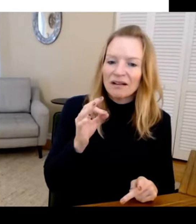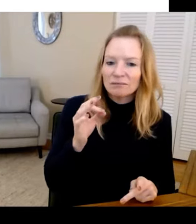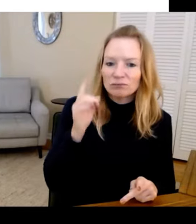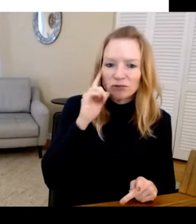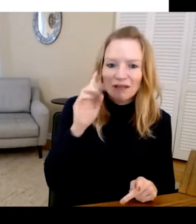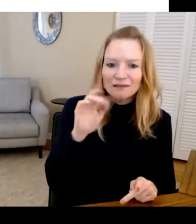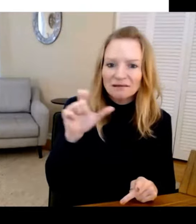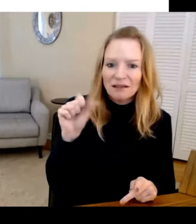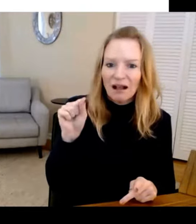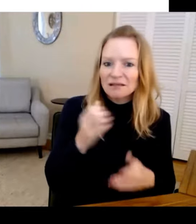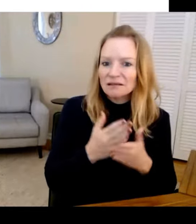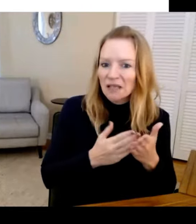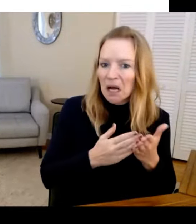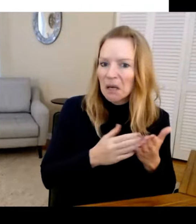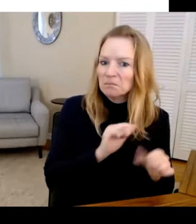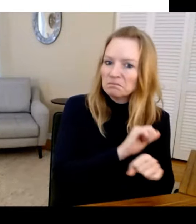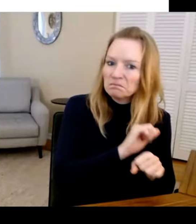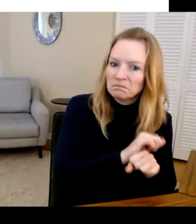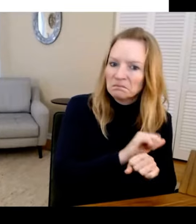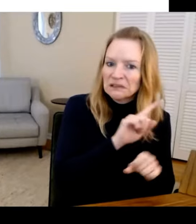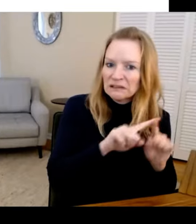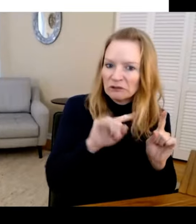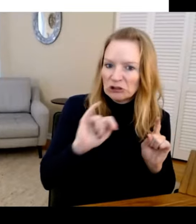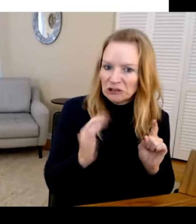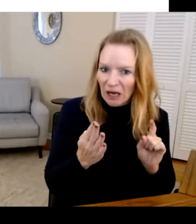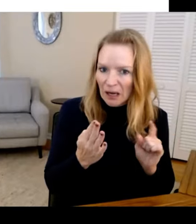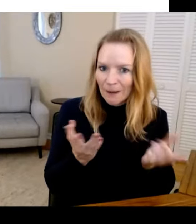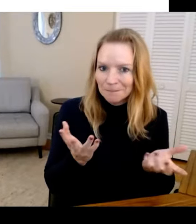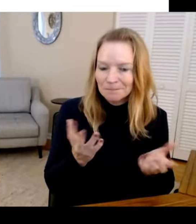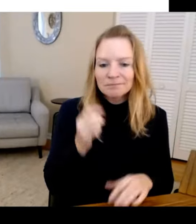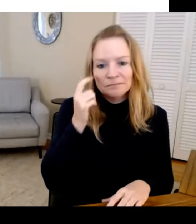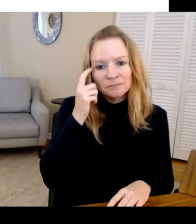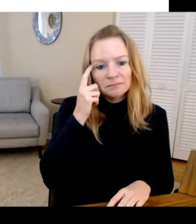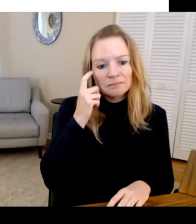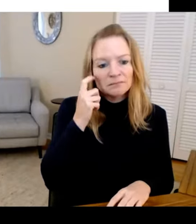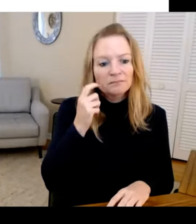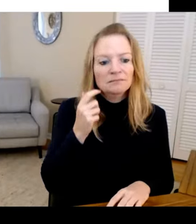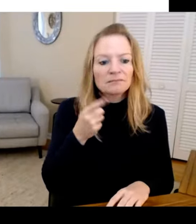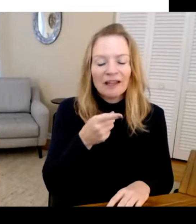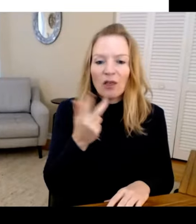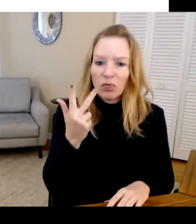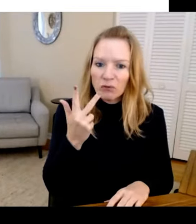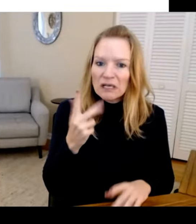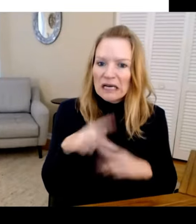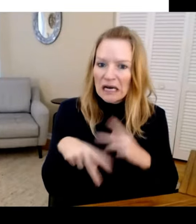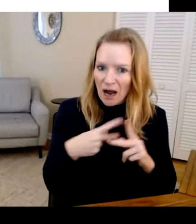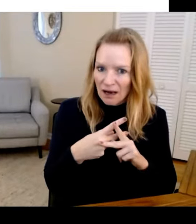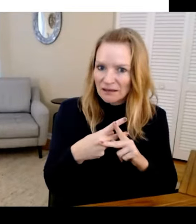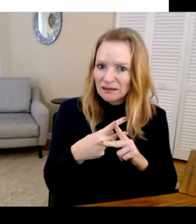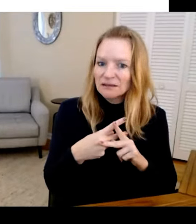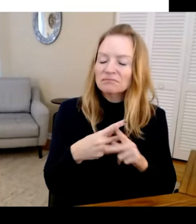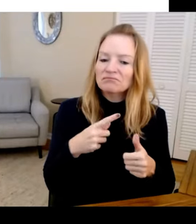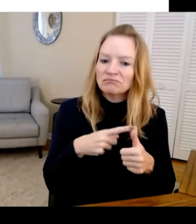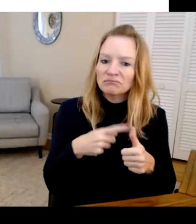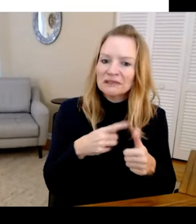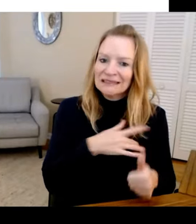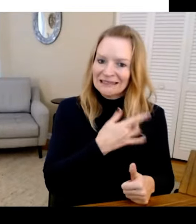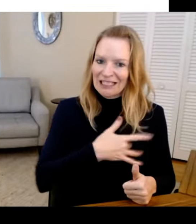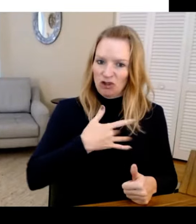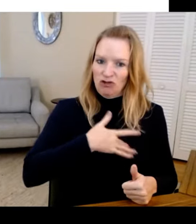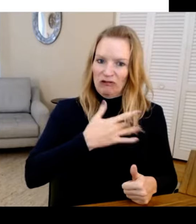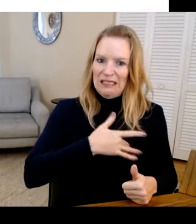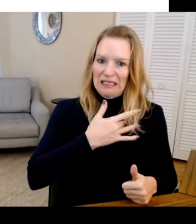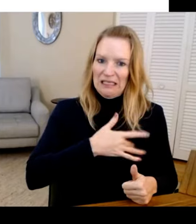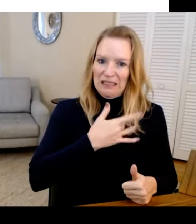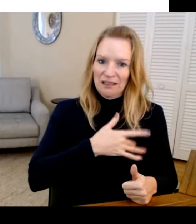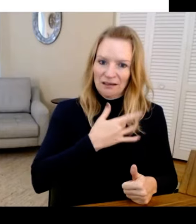There are different kinds of those brain cells. Some work different jobs. There are 3 main